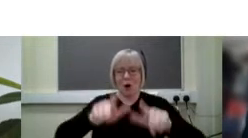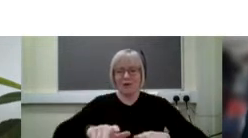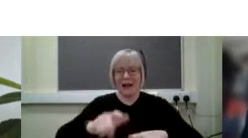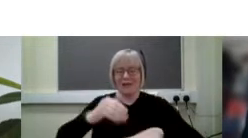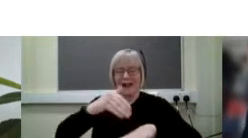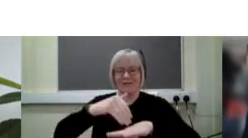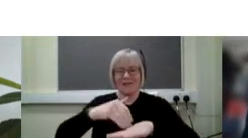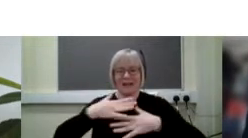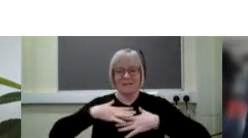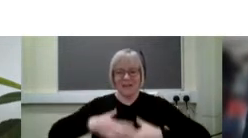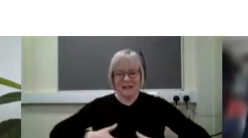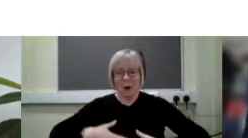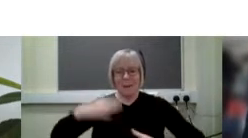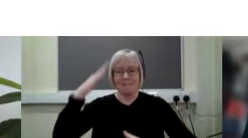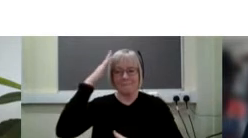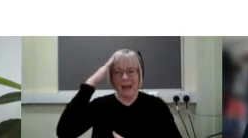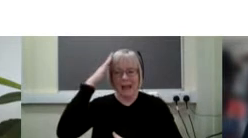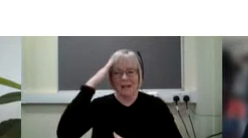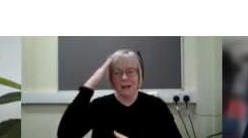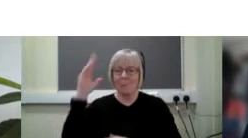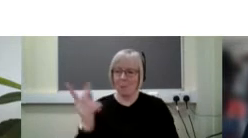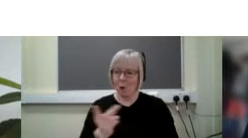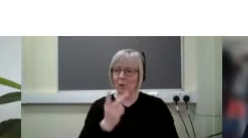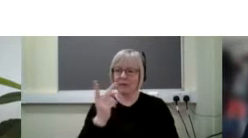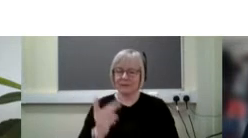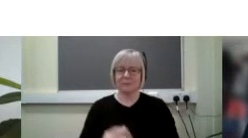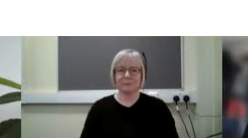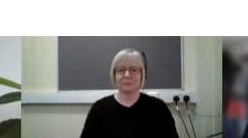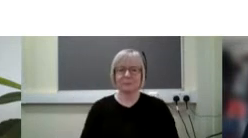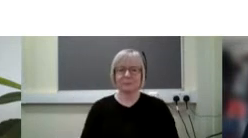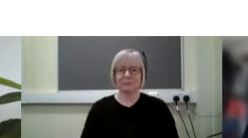mentally. Next slide, please, Mary.